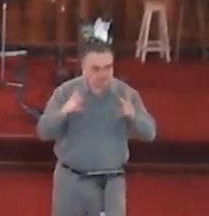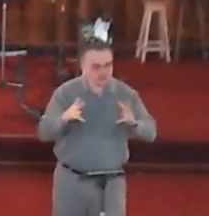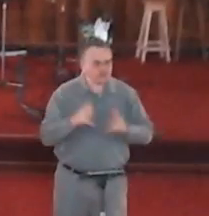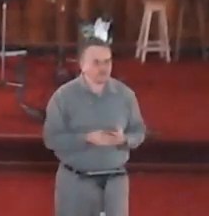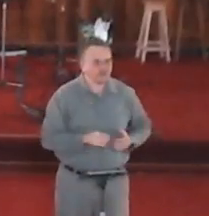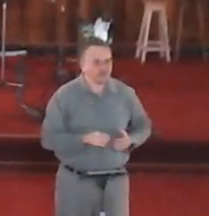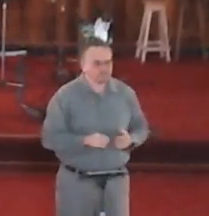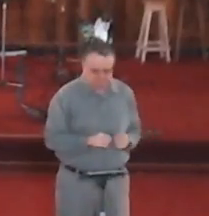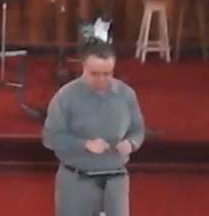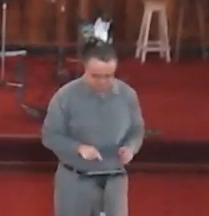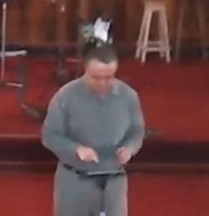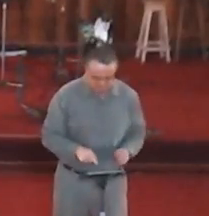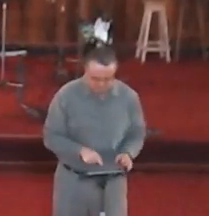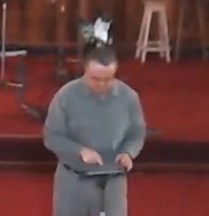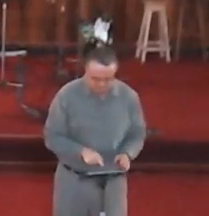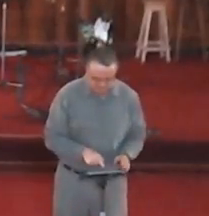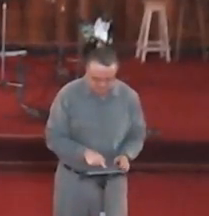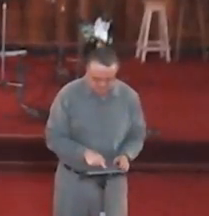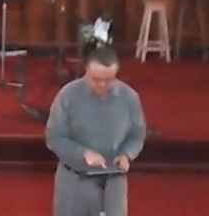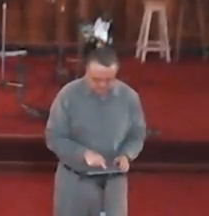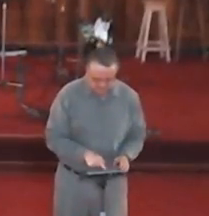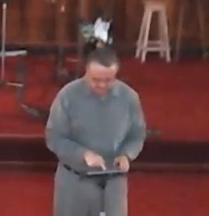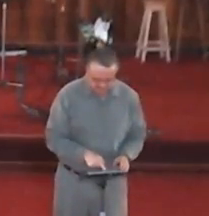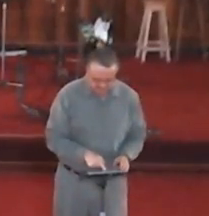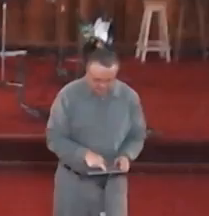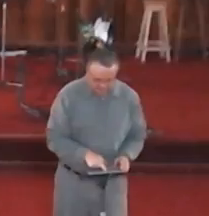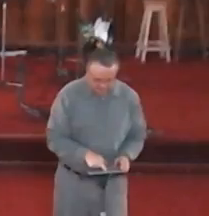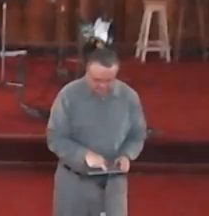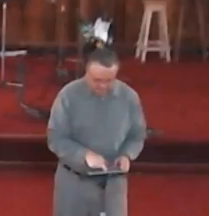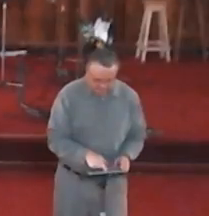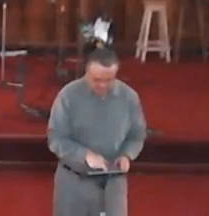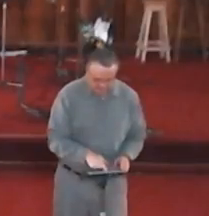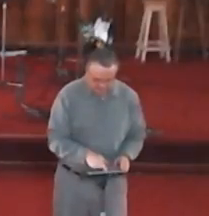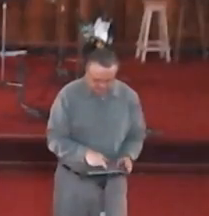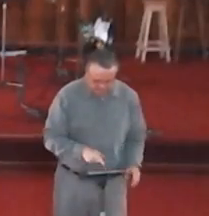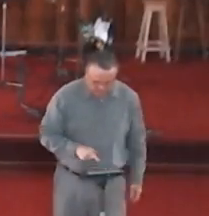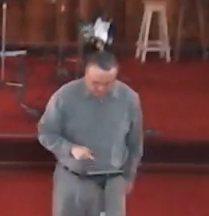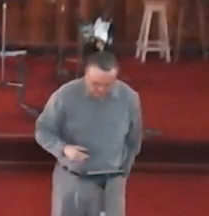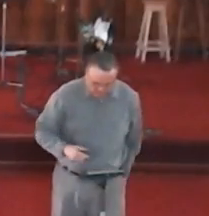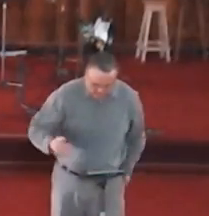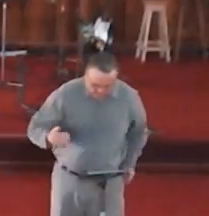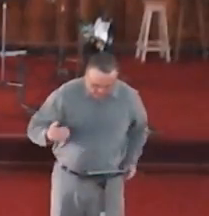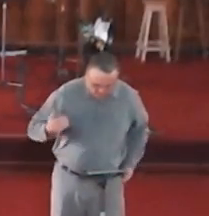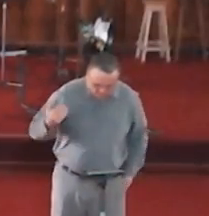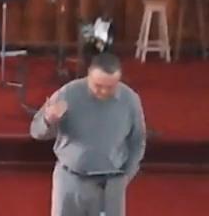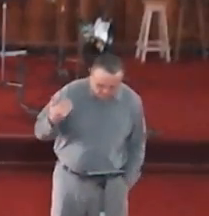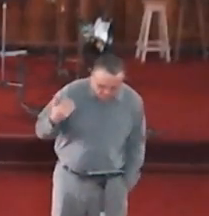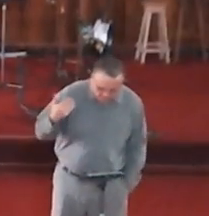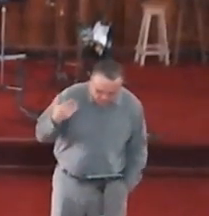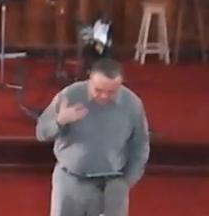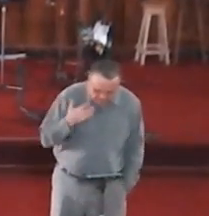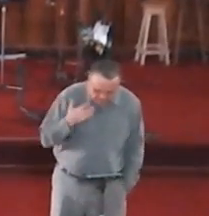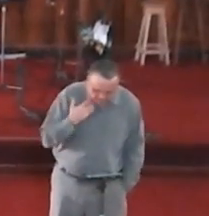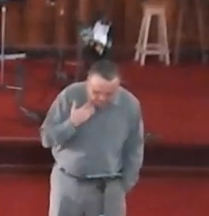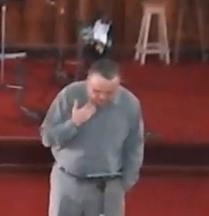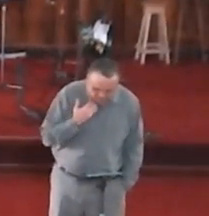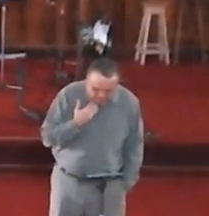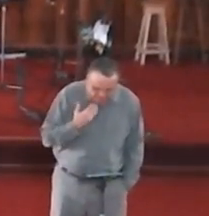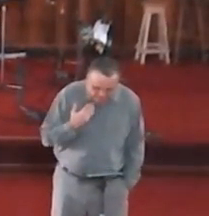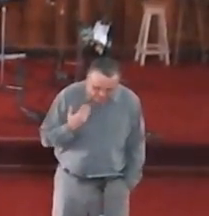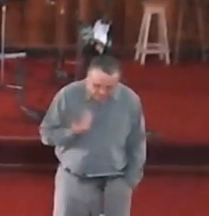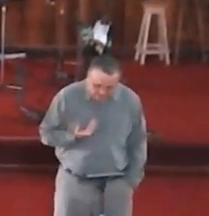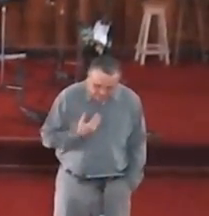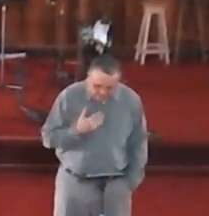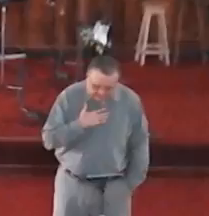en Antioquía. So this was a team of people, it included Paul, in Antioch. Versículo 2, mientras ayunaban